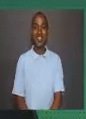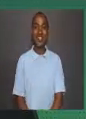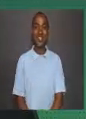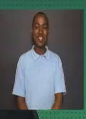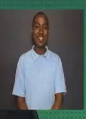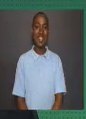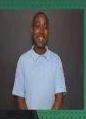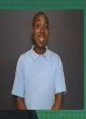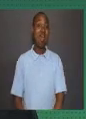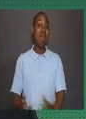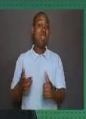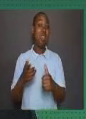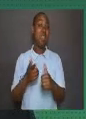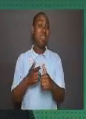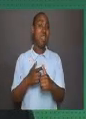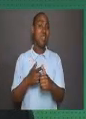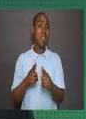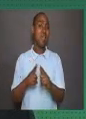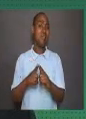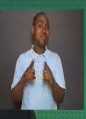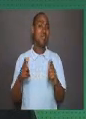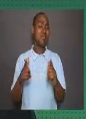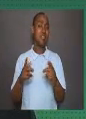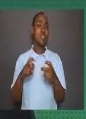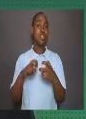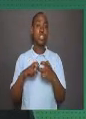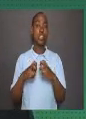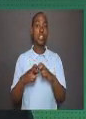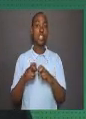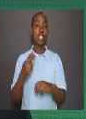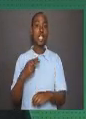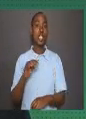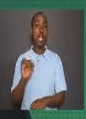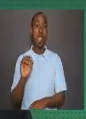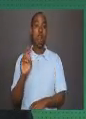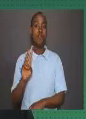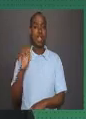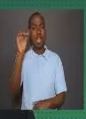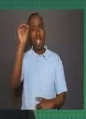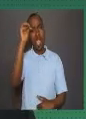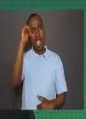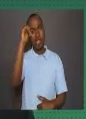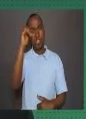One of the biggest problems with HIV and AIDS in